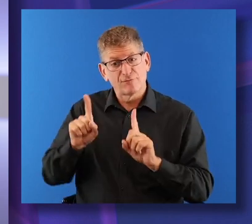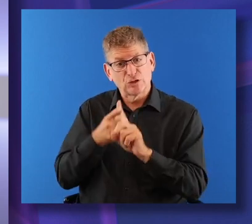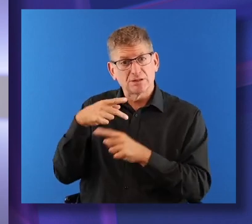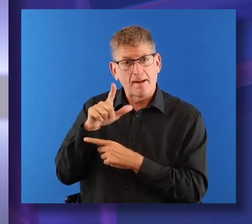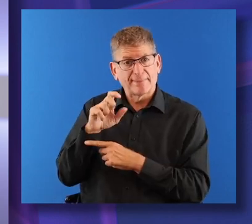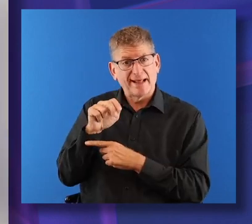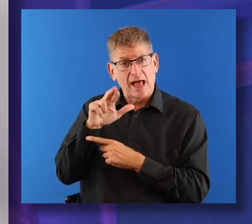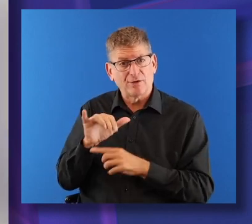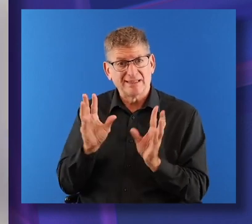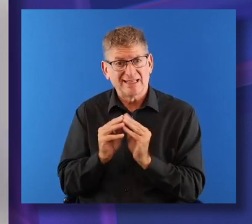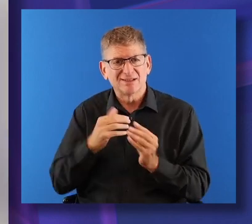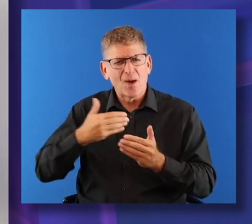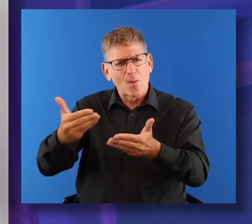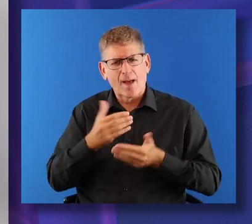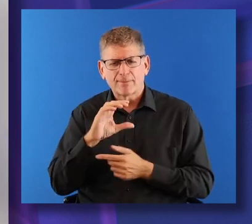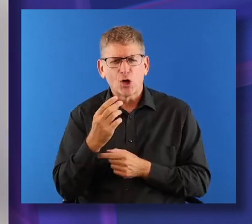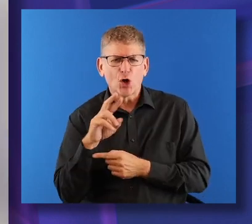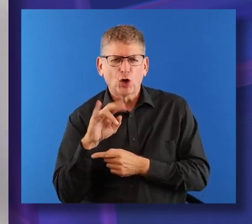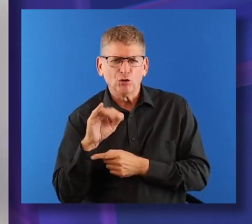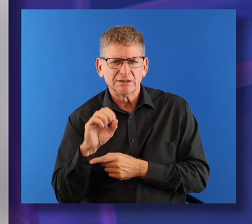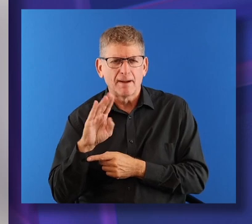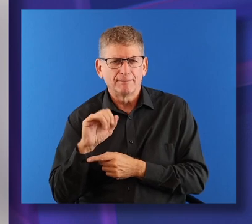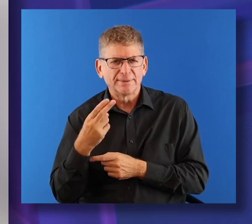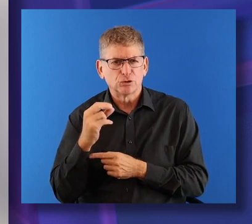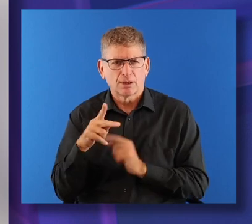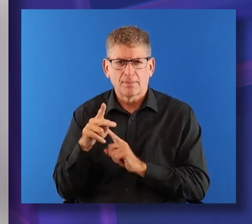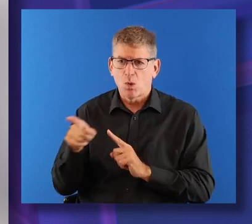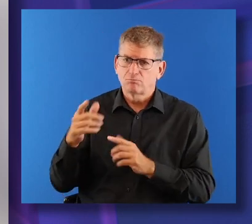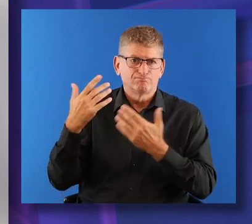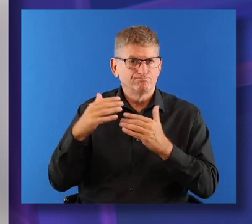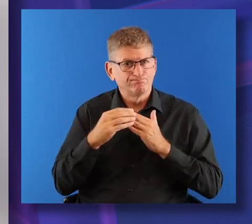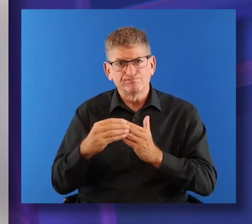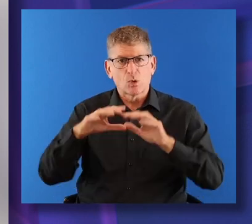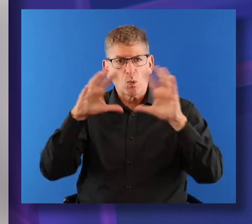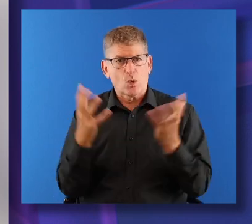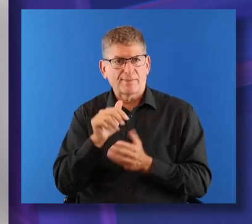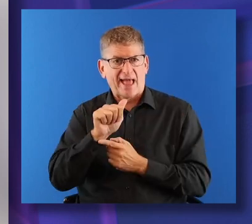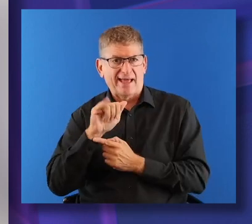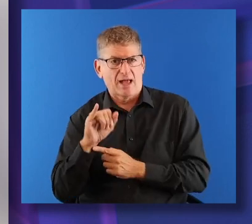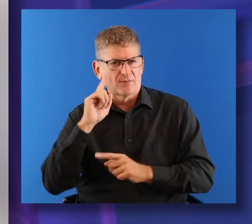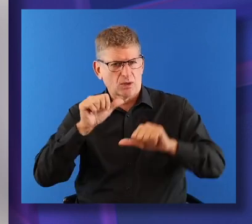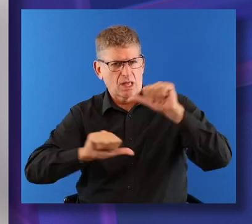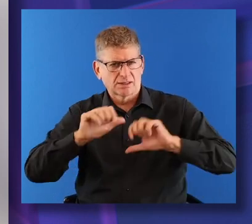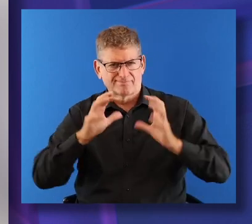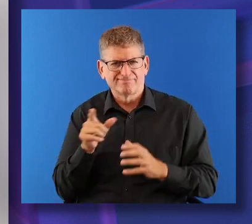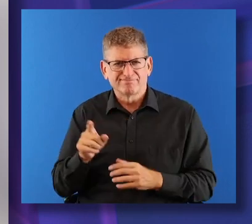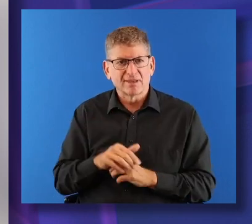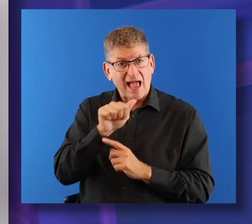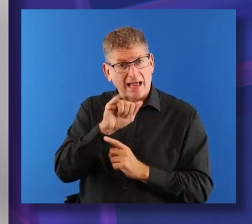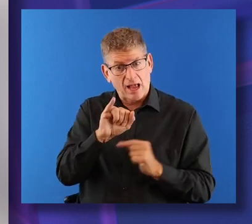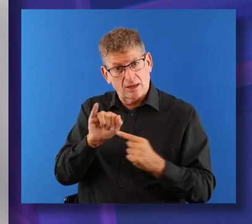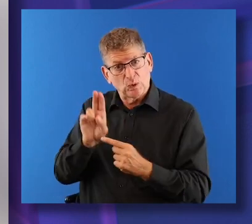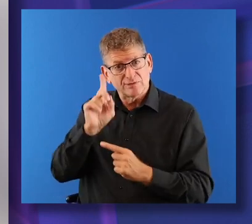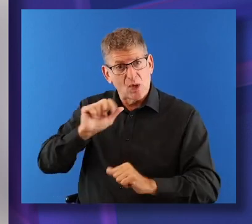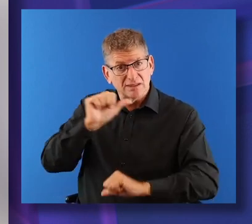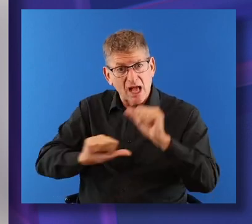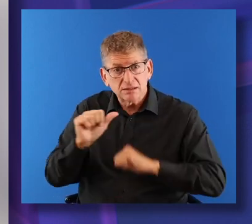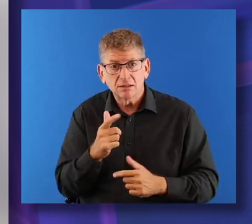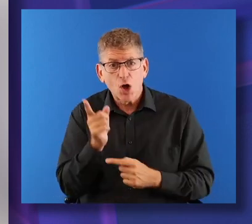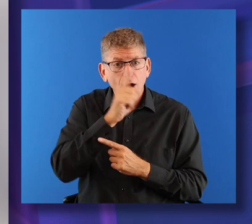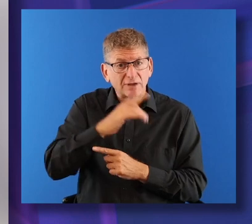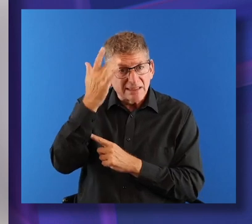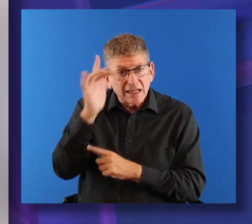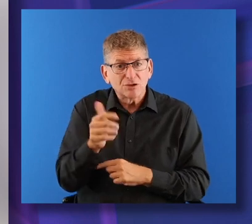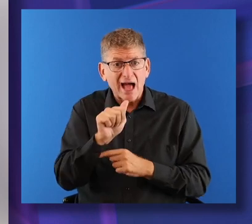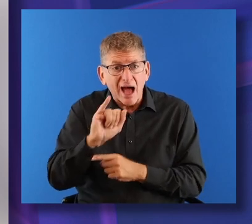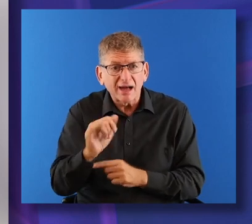Science organization. With AI for Science, we're bringing together world experts in artificial intelligence and leading researchers from across